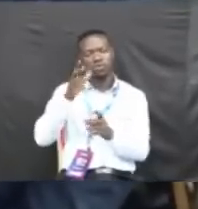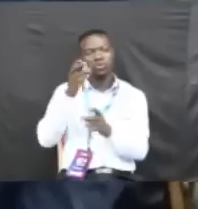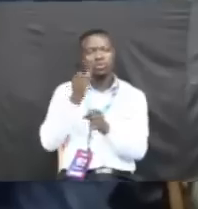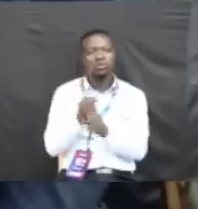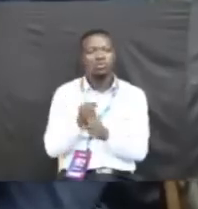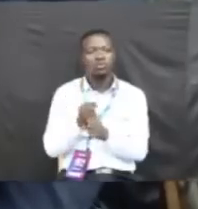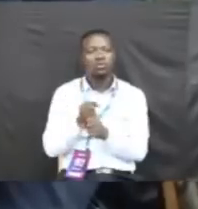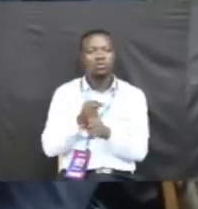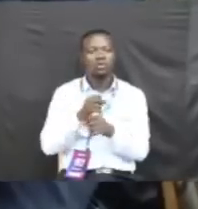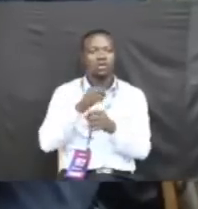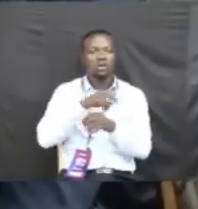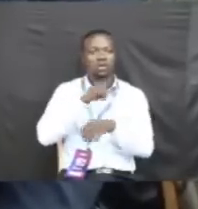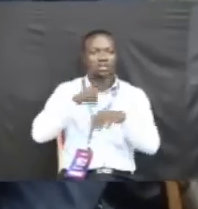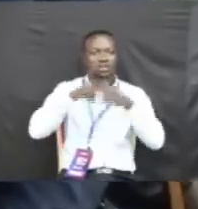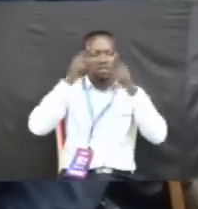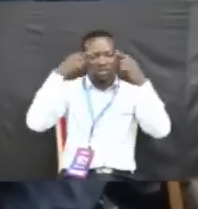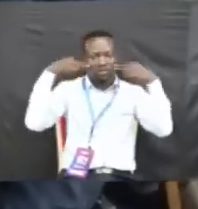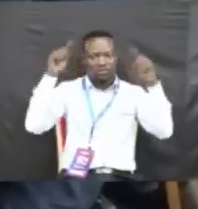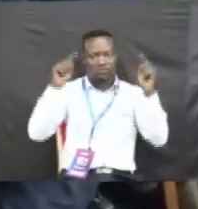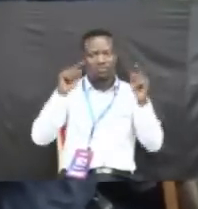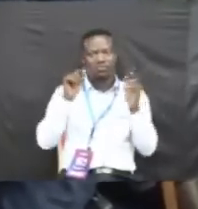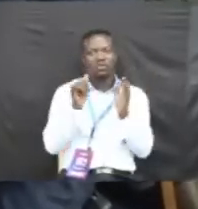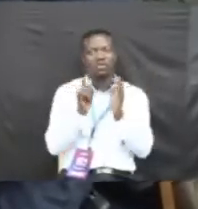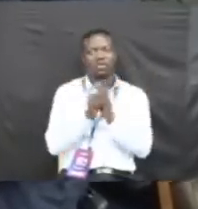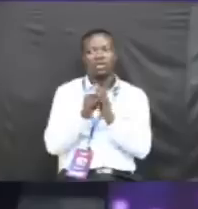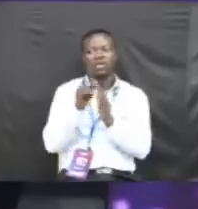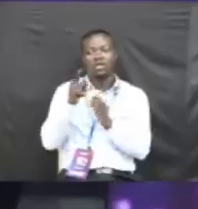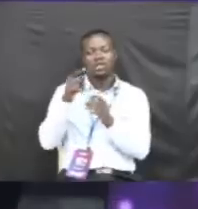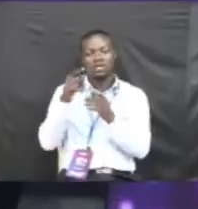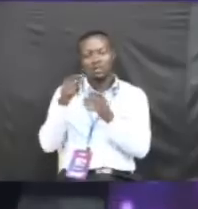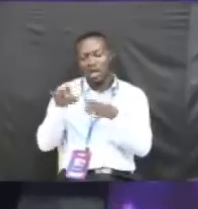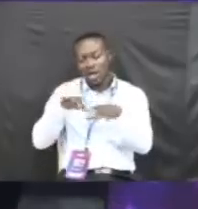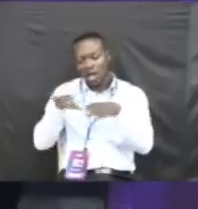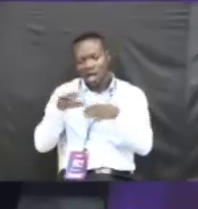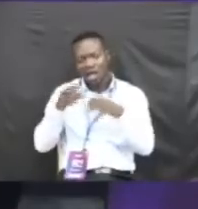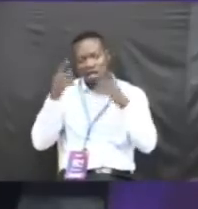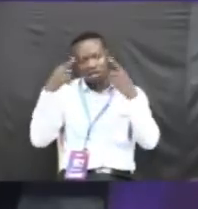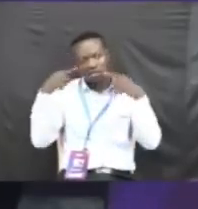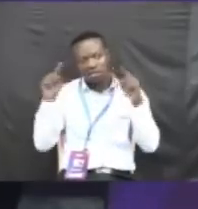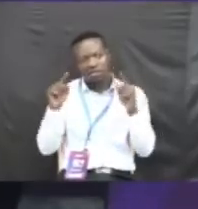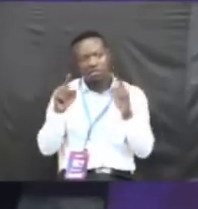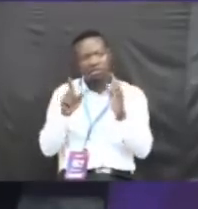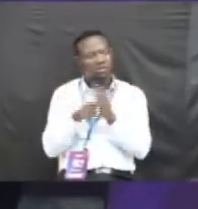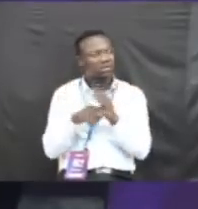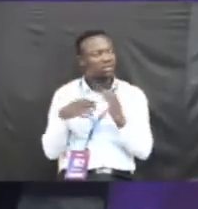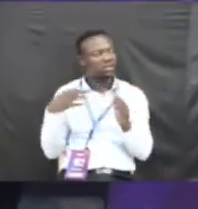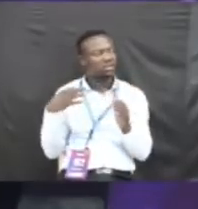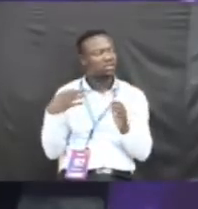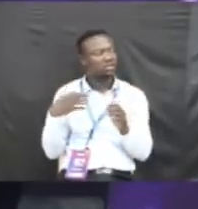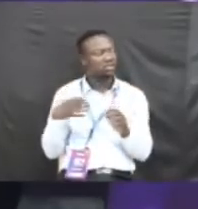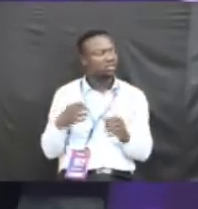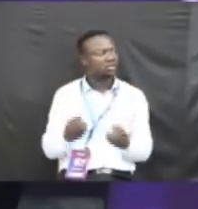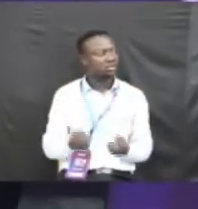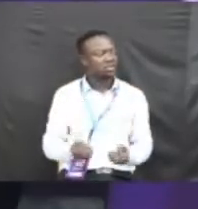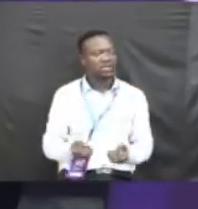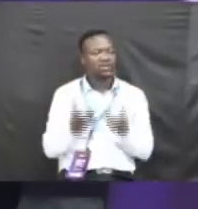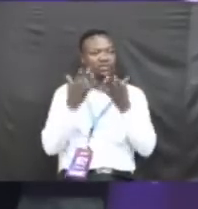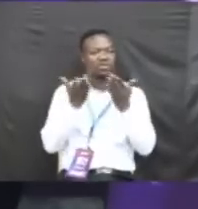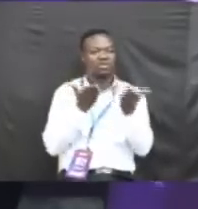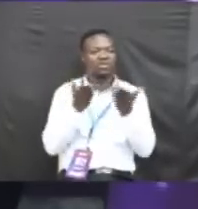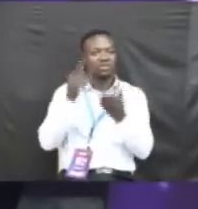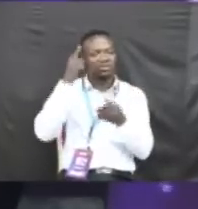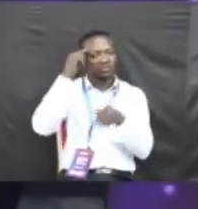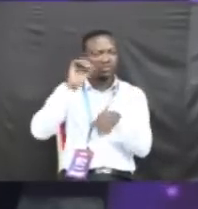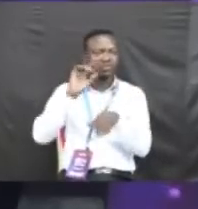national excellence award hosted by the president for her excellence and sacrificial service to the